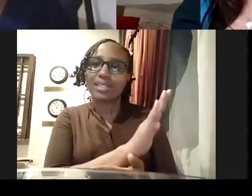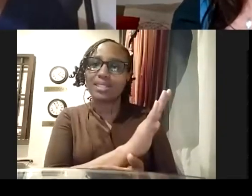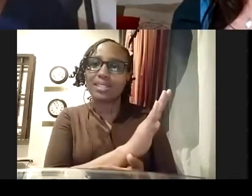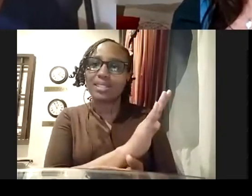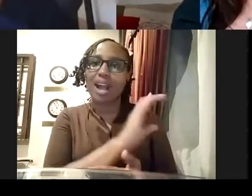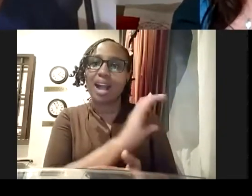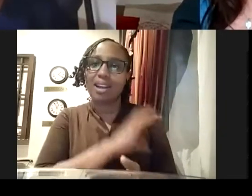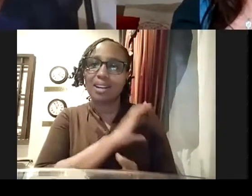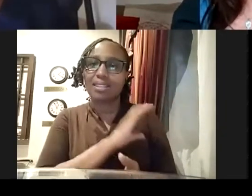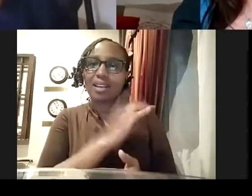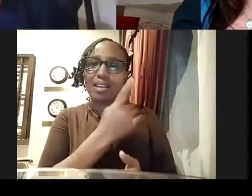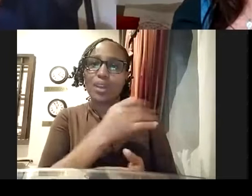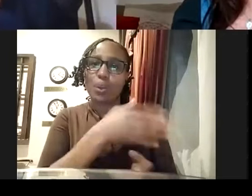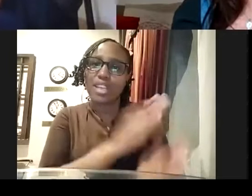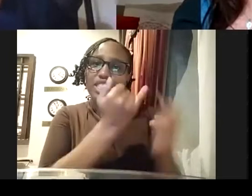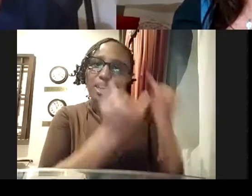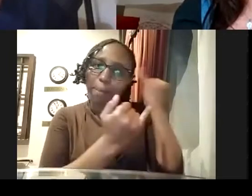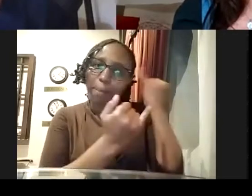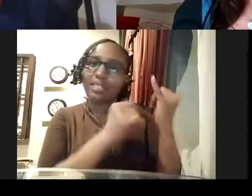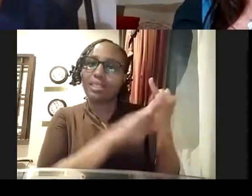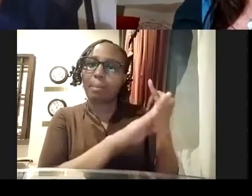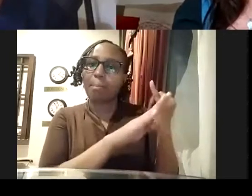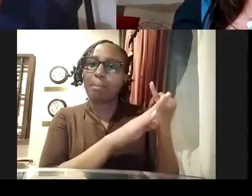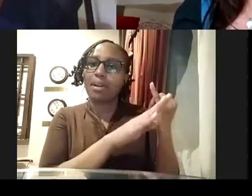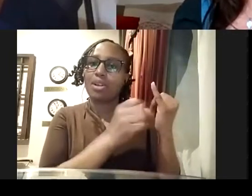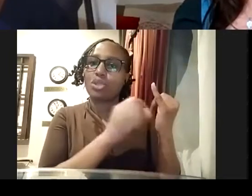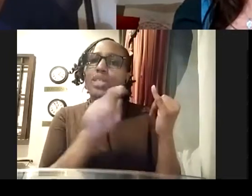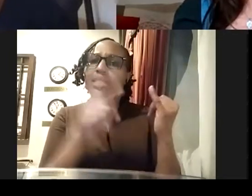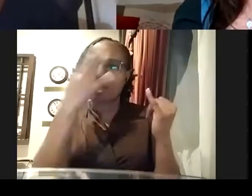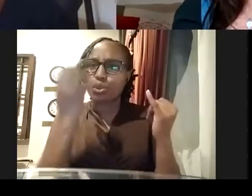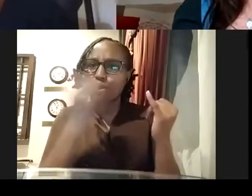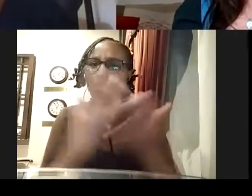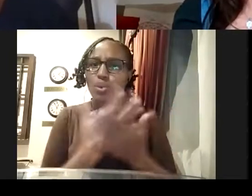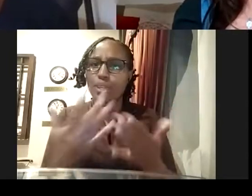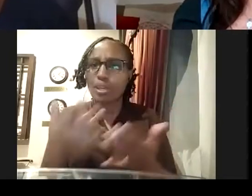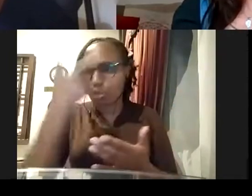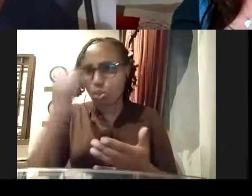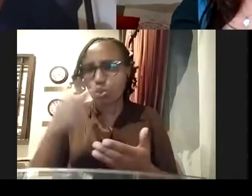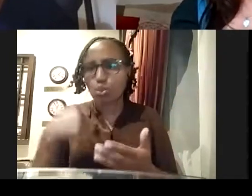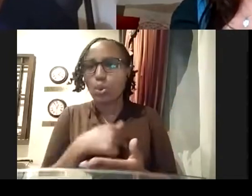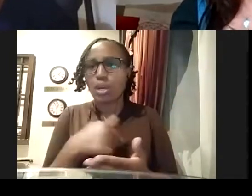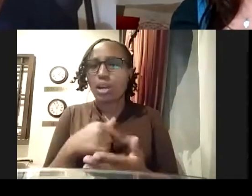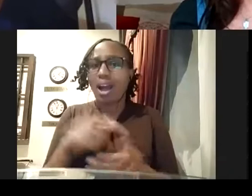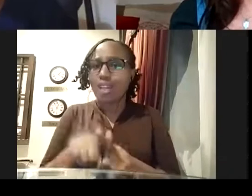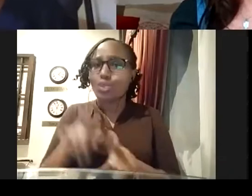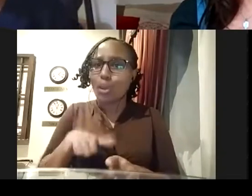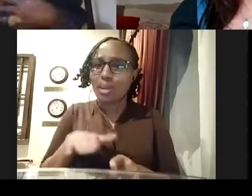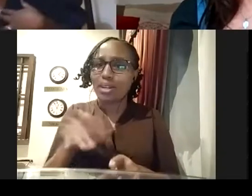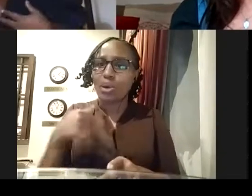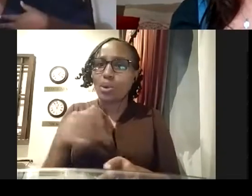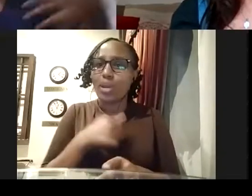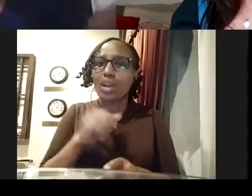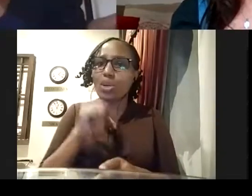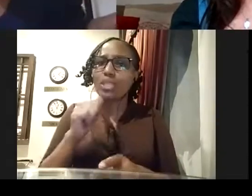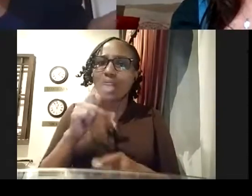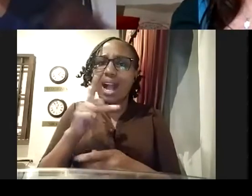imagines them. And I think that's such a beautiful thing, because we're so unkind to women. Even as women, we're really unkind to ourselves, and the amount